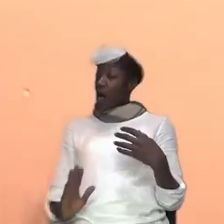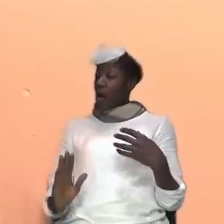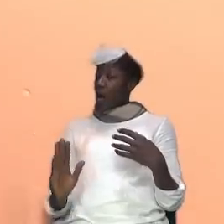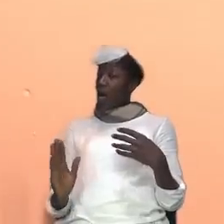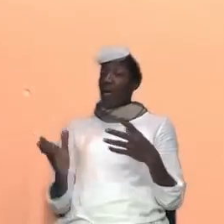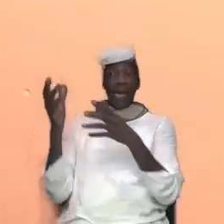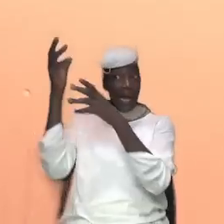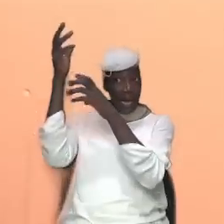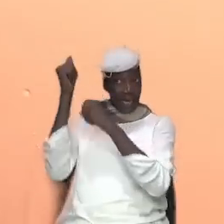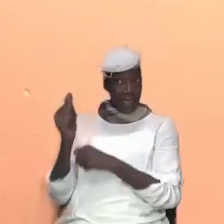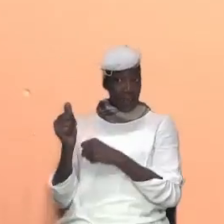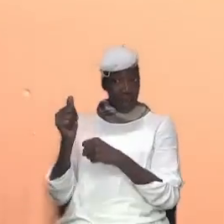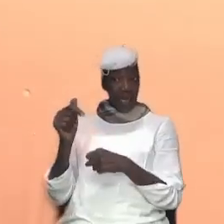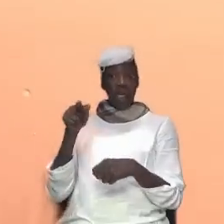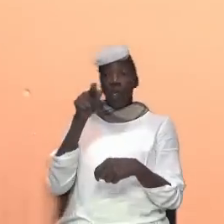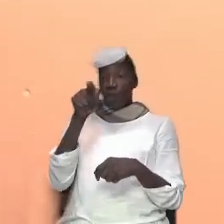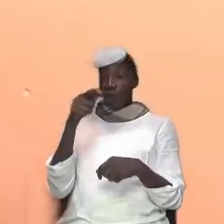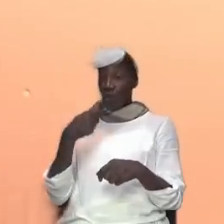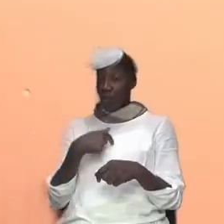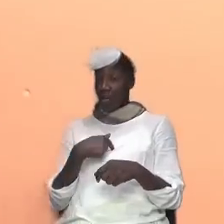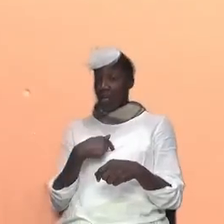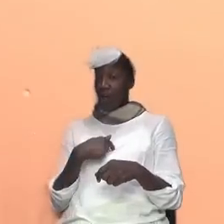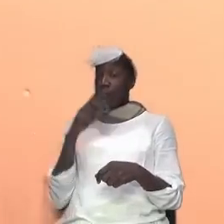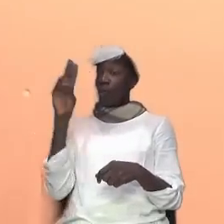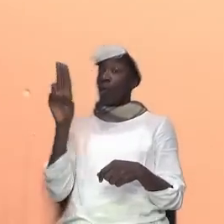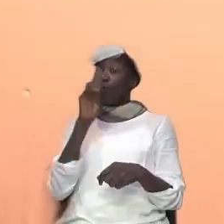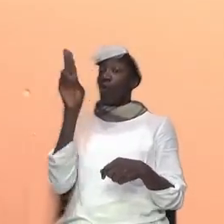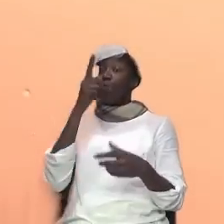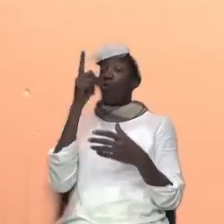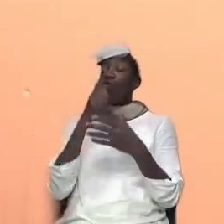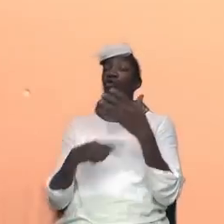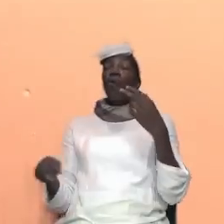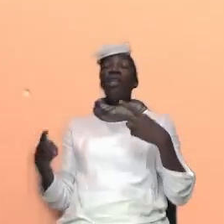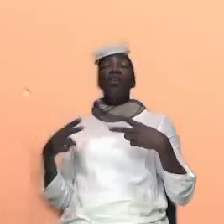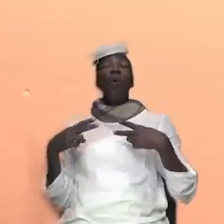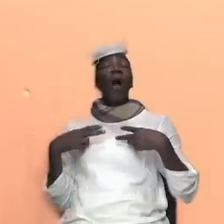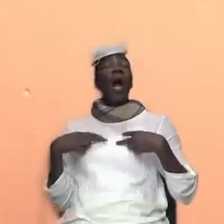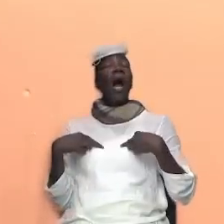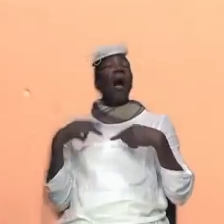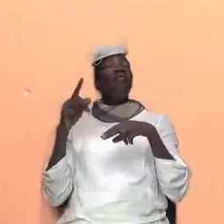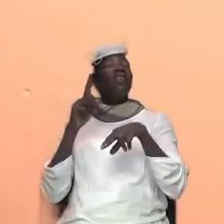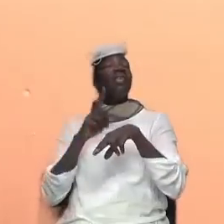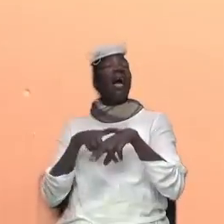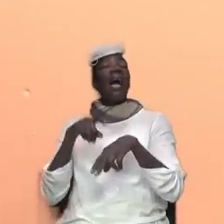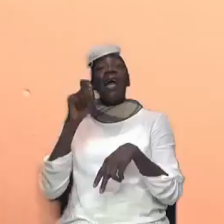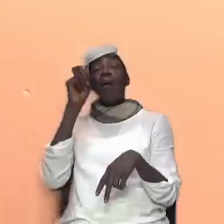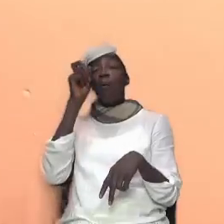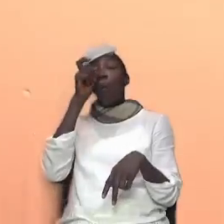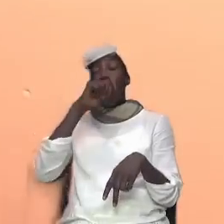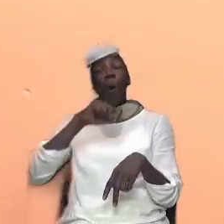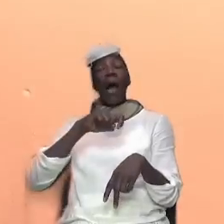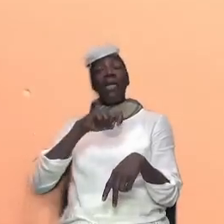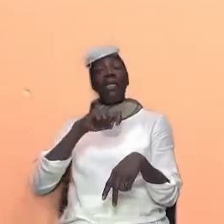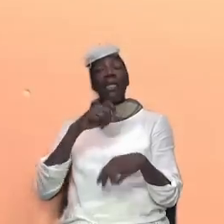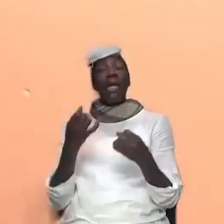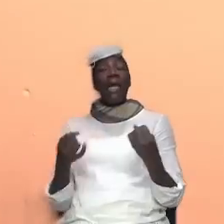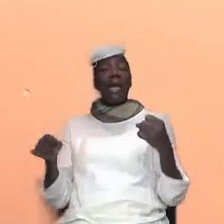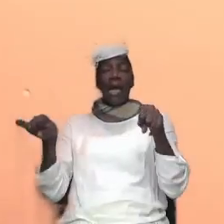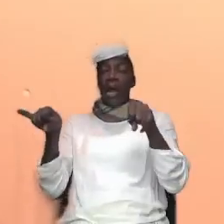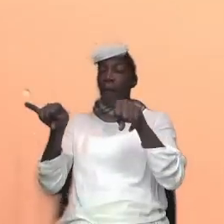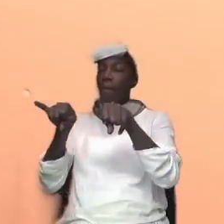use what we have and the time that we have wisely. And so I think it is very important. It is a